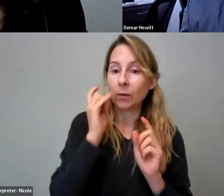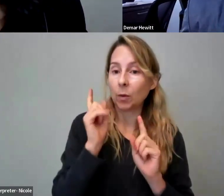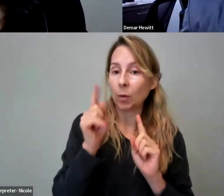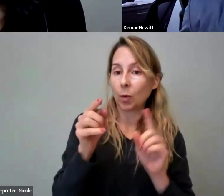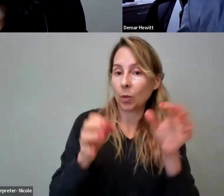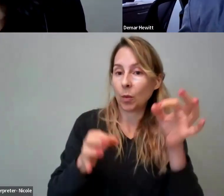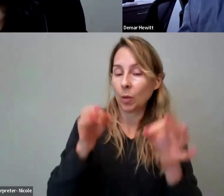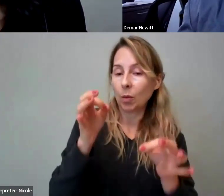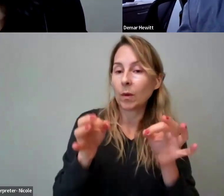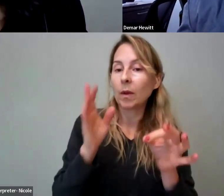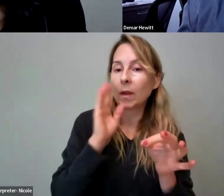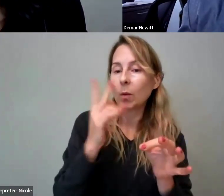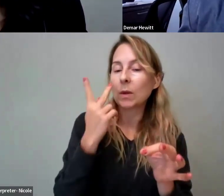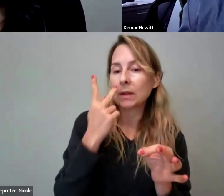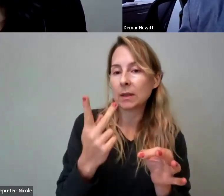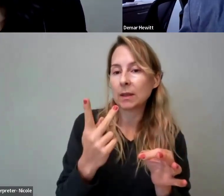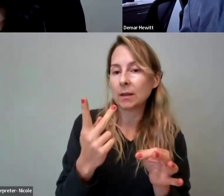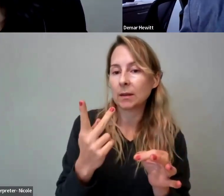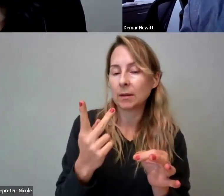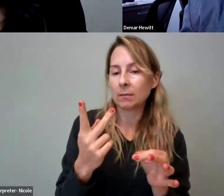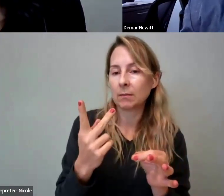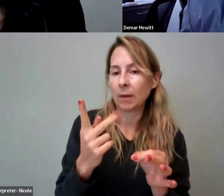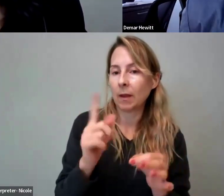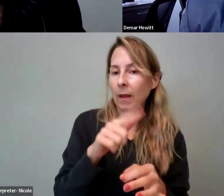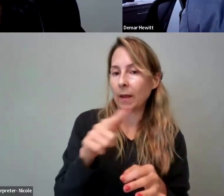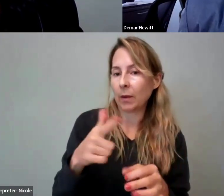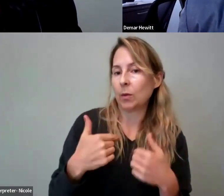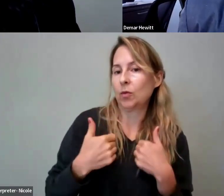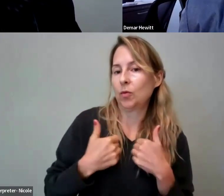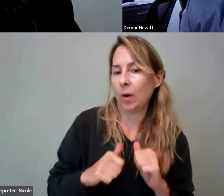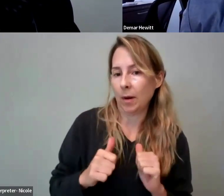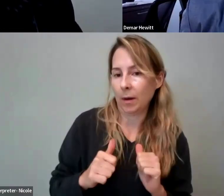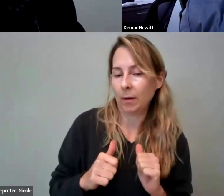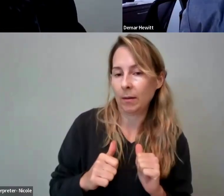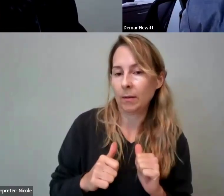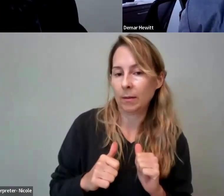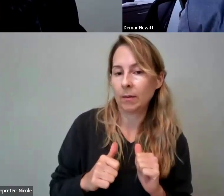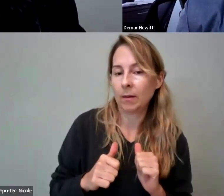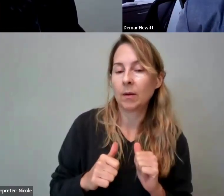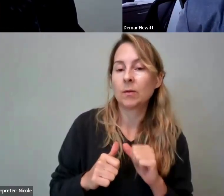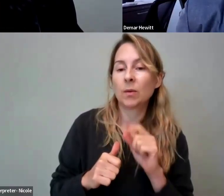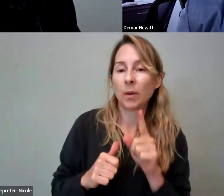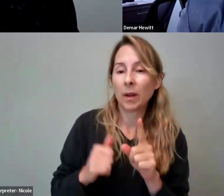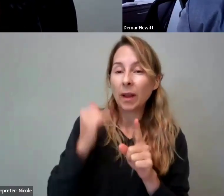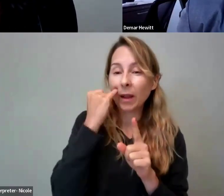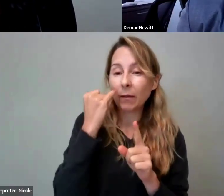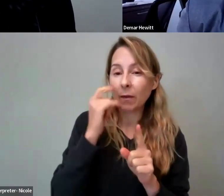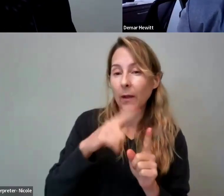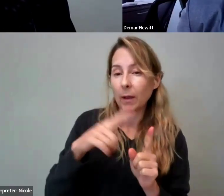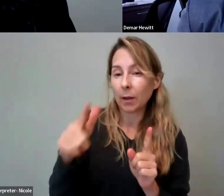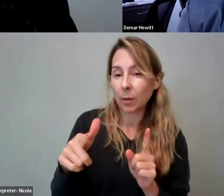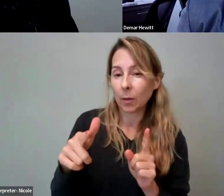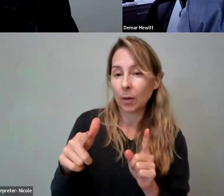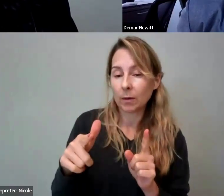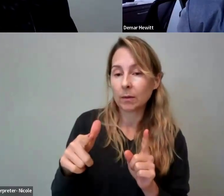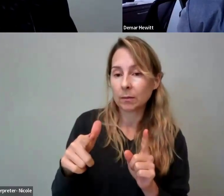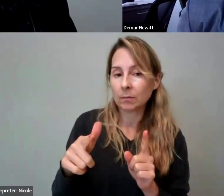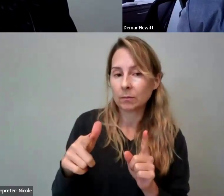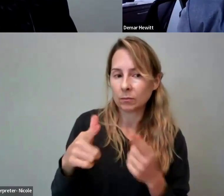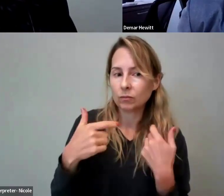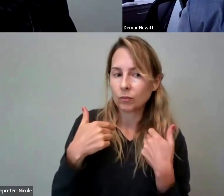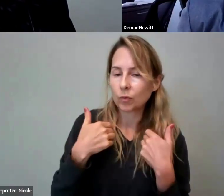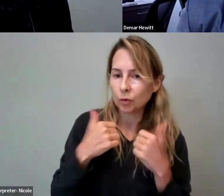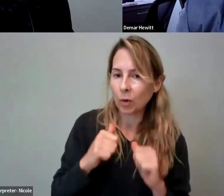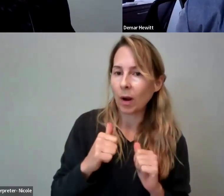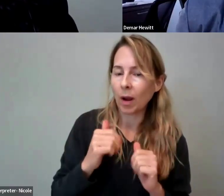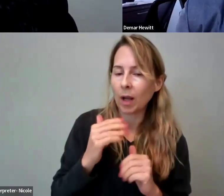the reasonable steps taken by a landlord to discharge their duty. So if a landlord has taken all